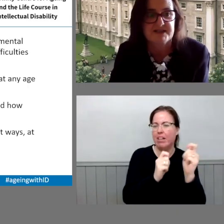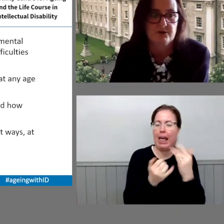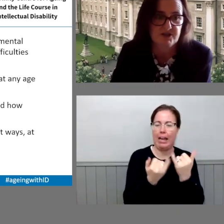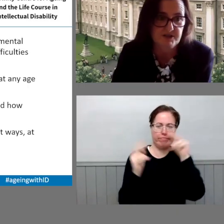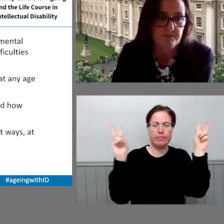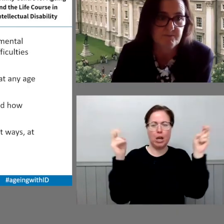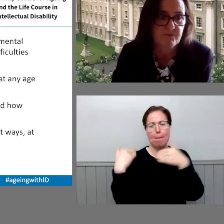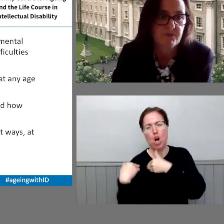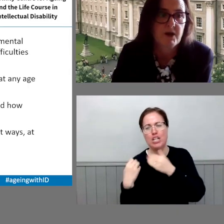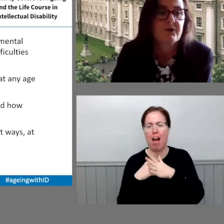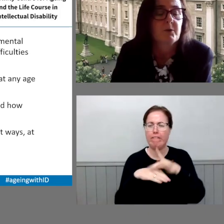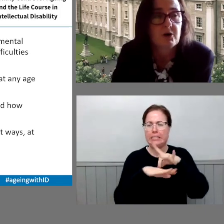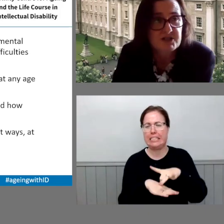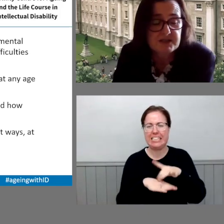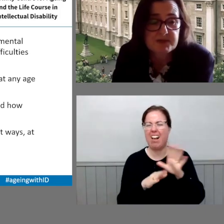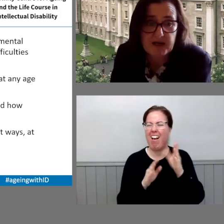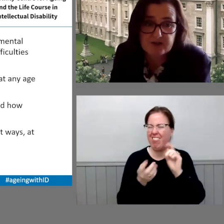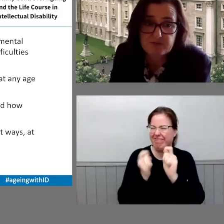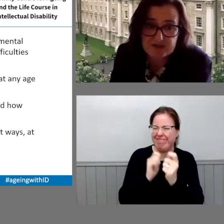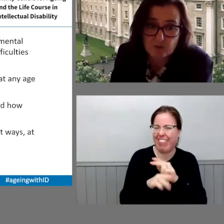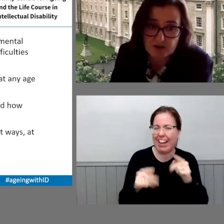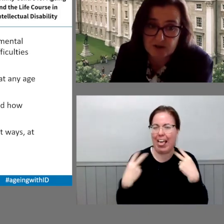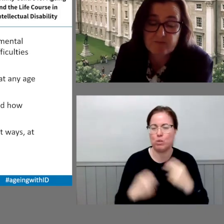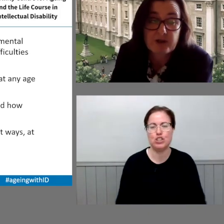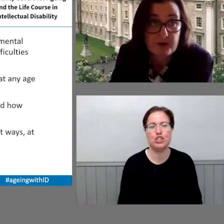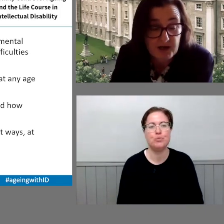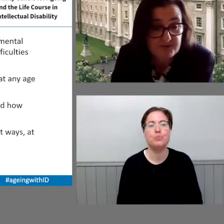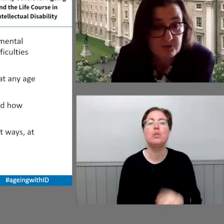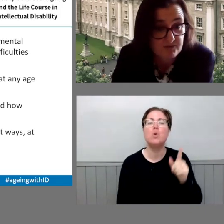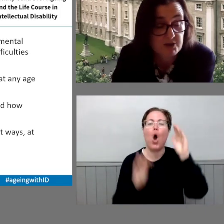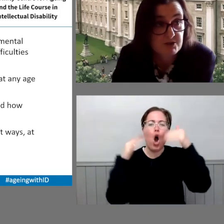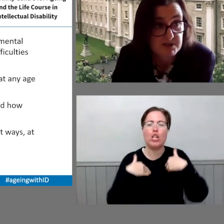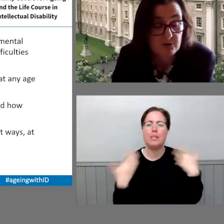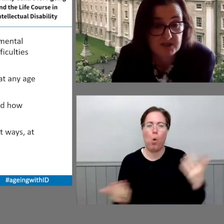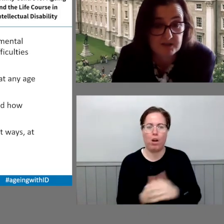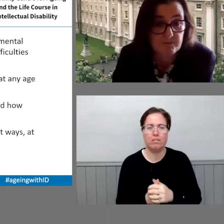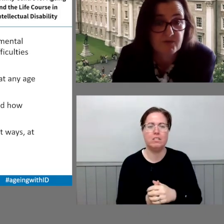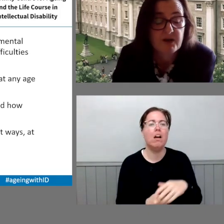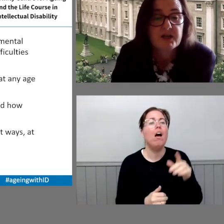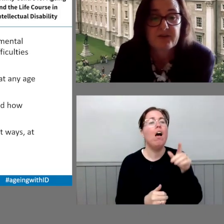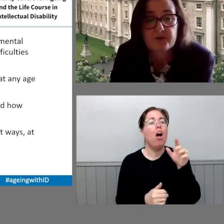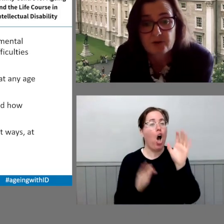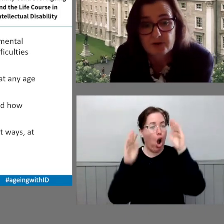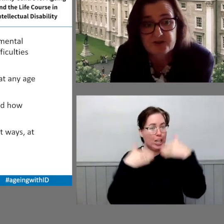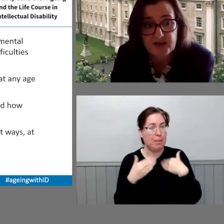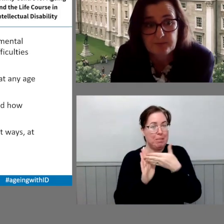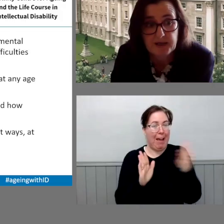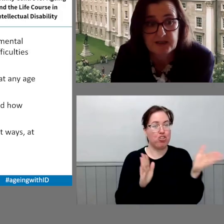So what is autism? So autism spectrum disorder, hereafter referred to as autism,